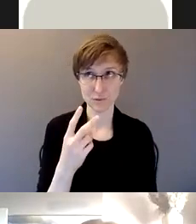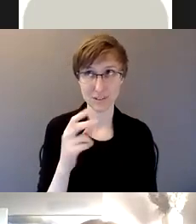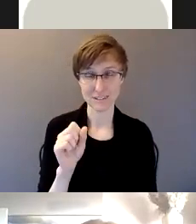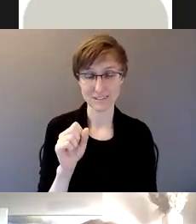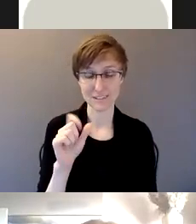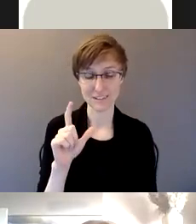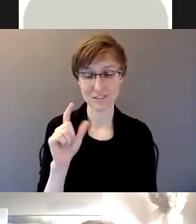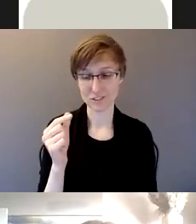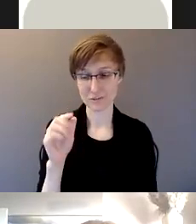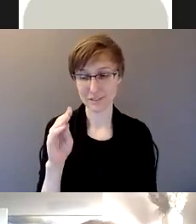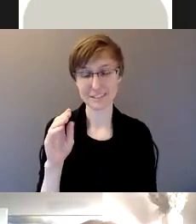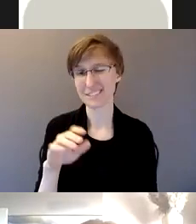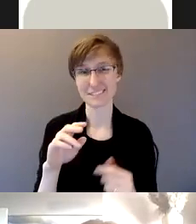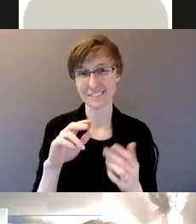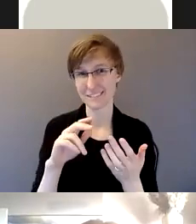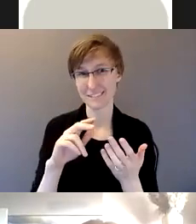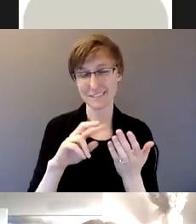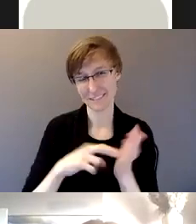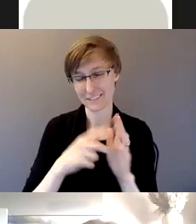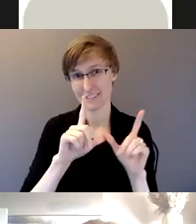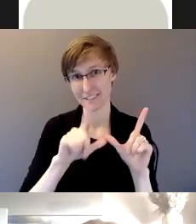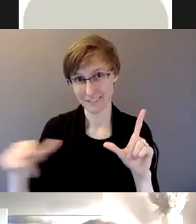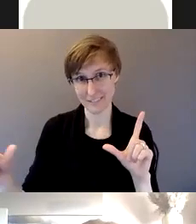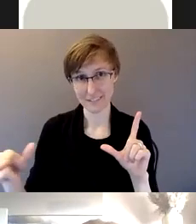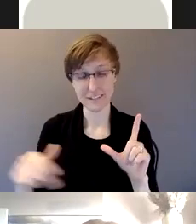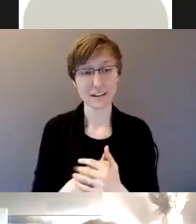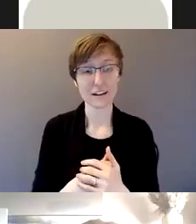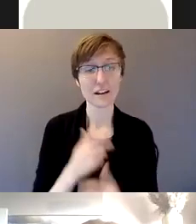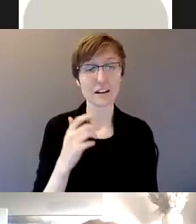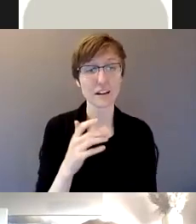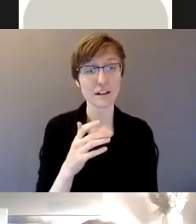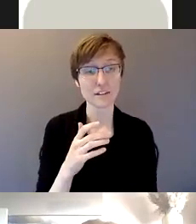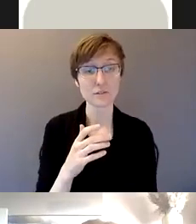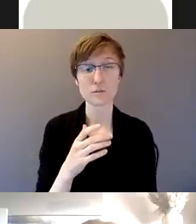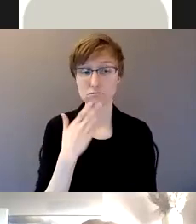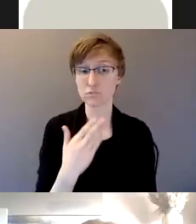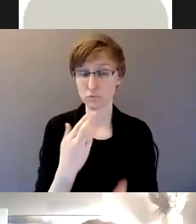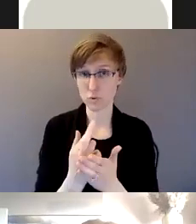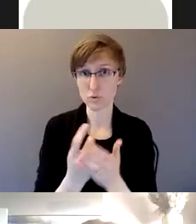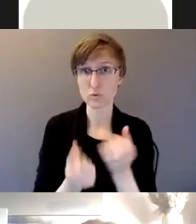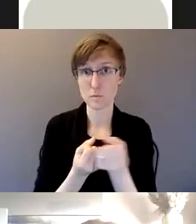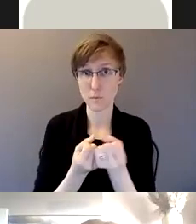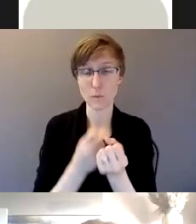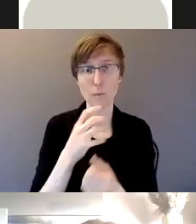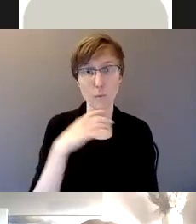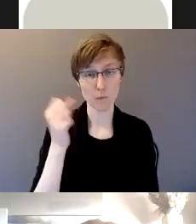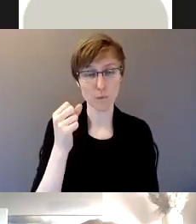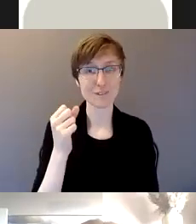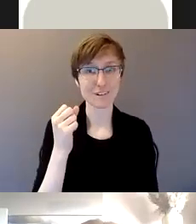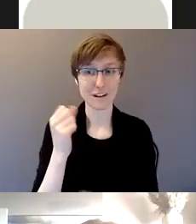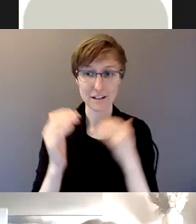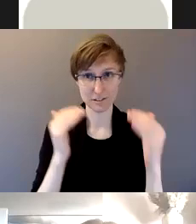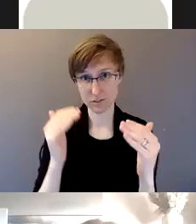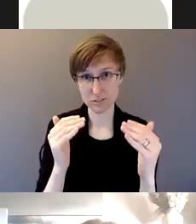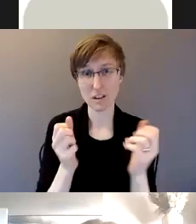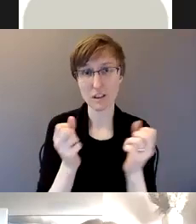The 519 or Rainbow Health Ontario is another really good resource to support older adults as well. And they've been doing a lot of work advocating